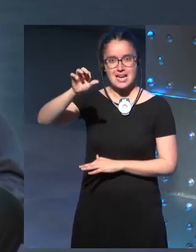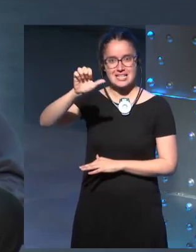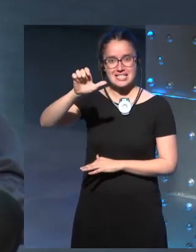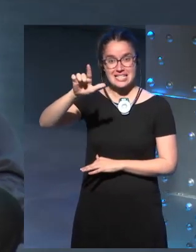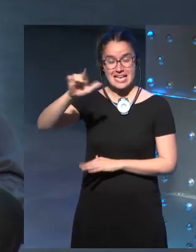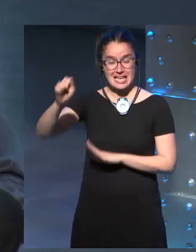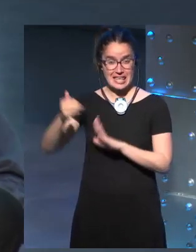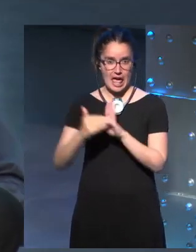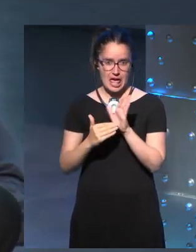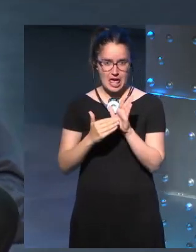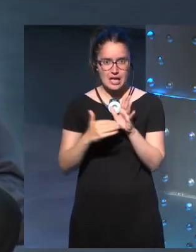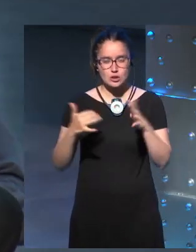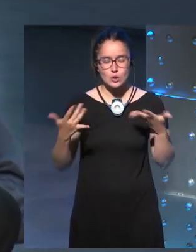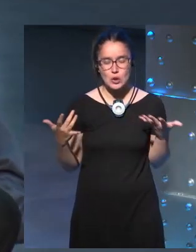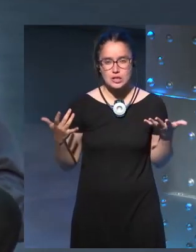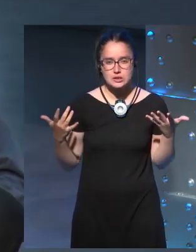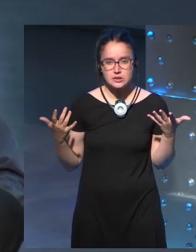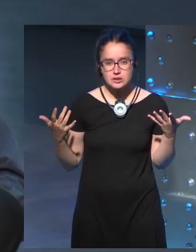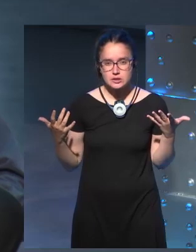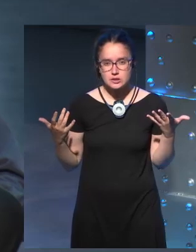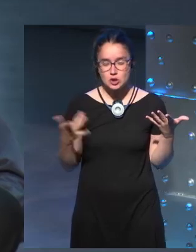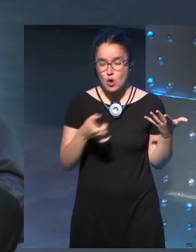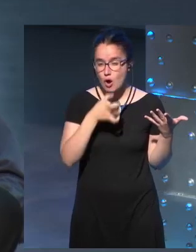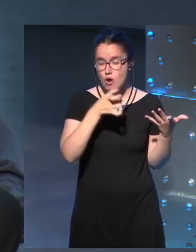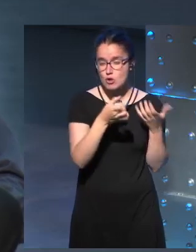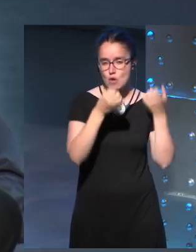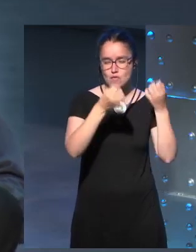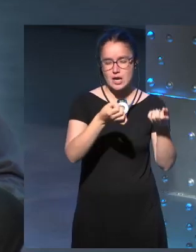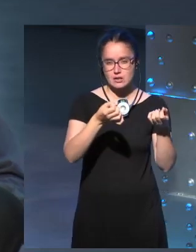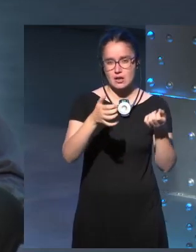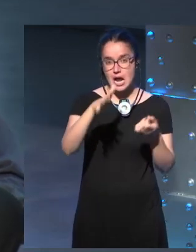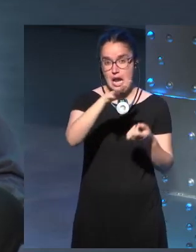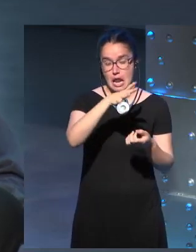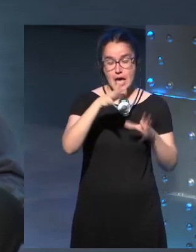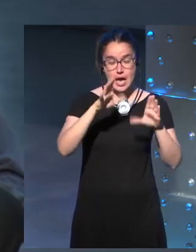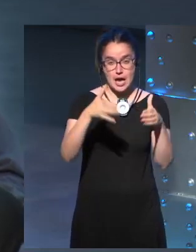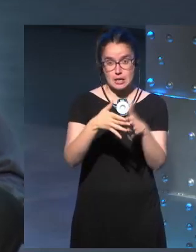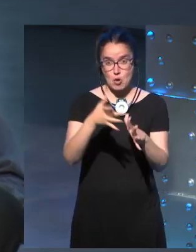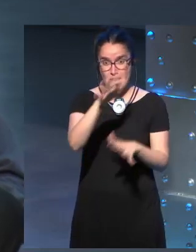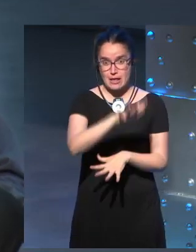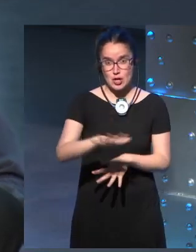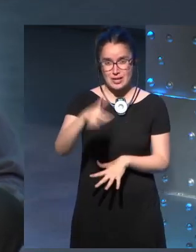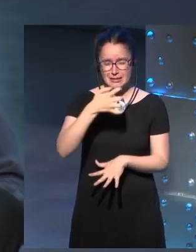hating the English national team as much as I do, and they are terrible,